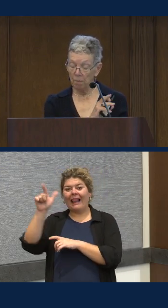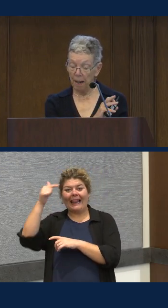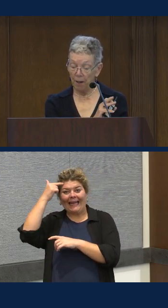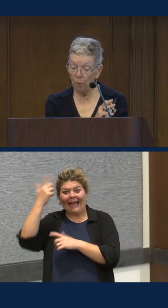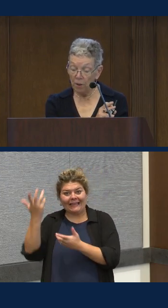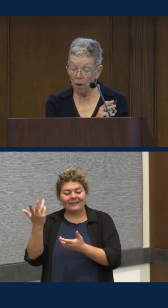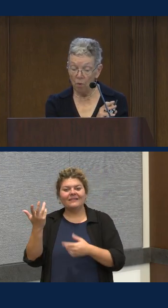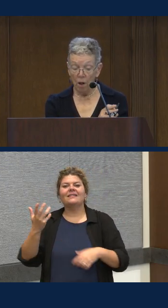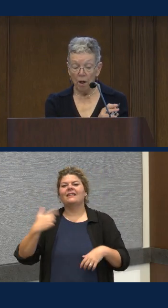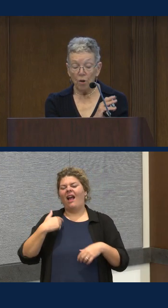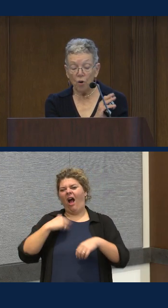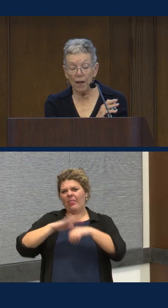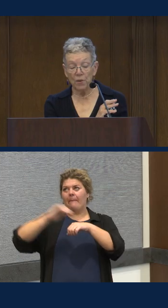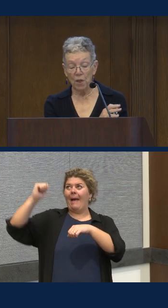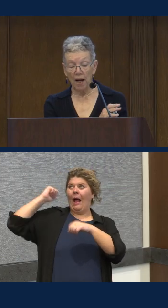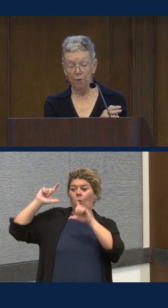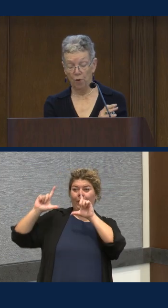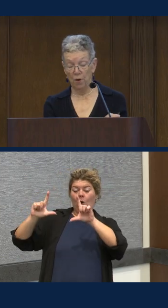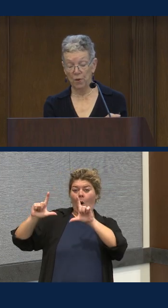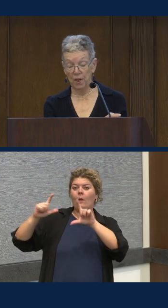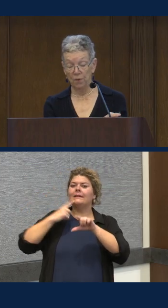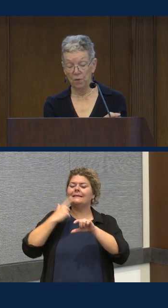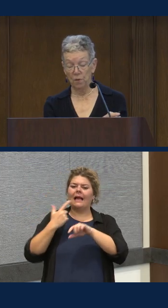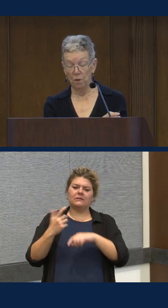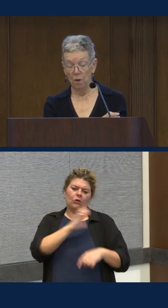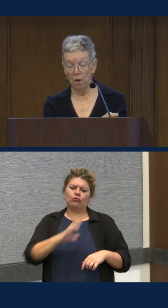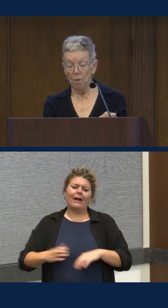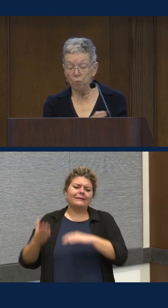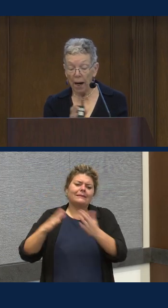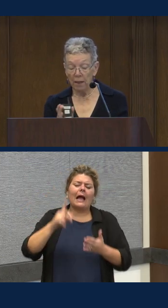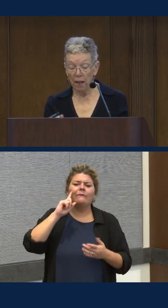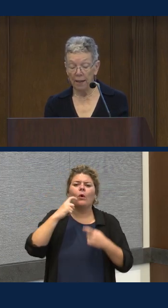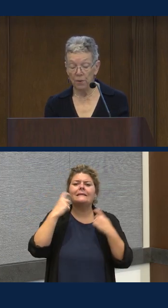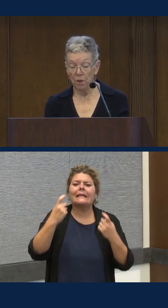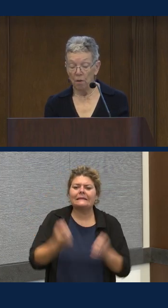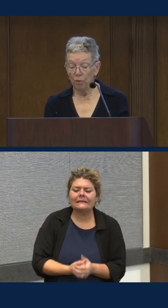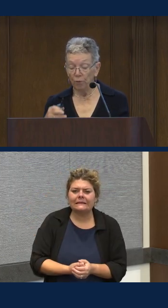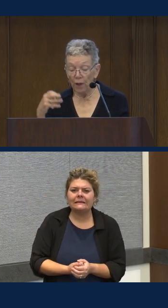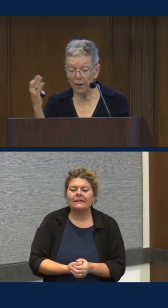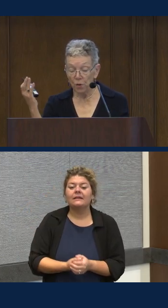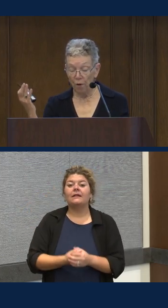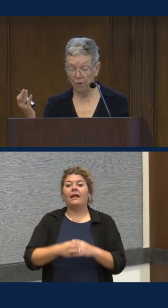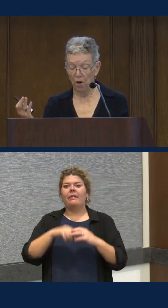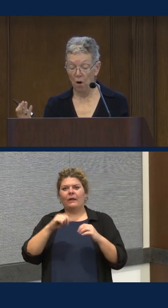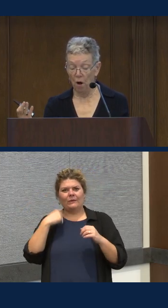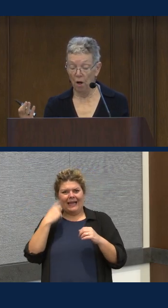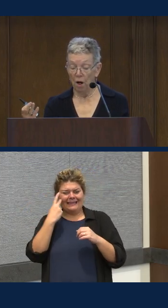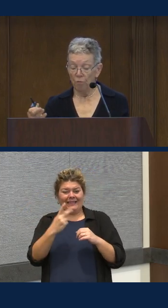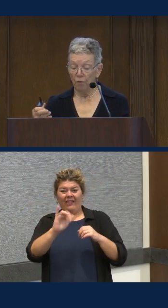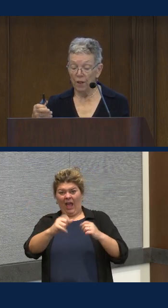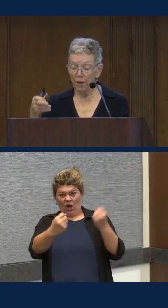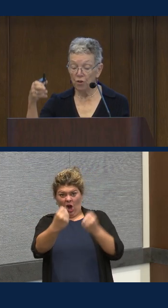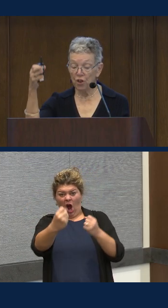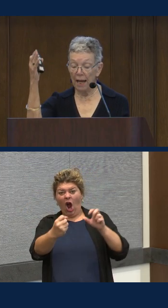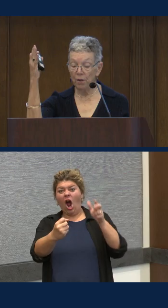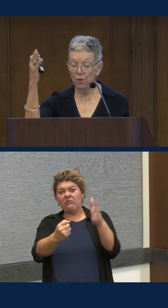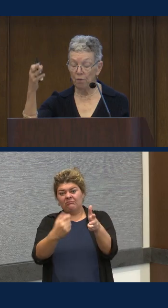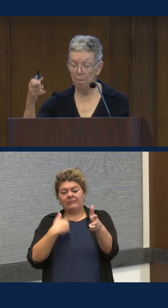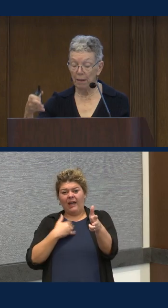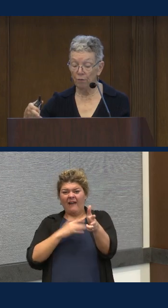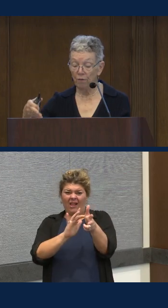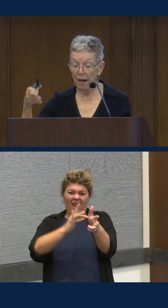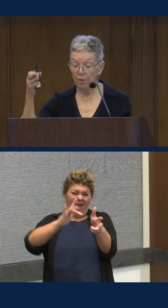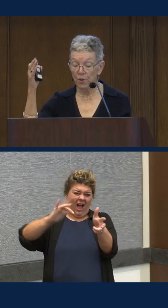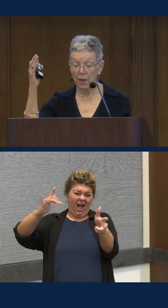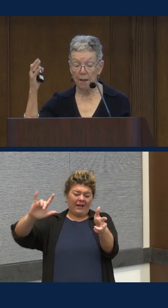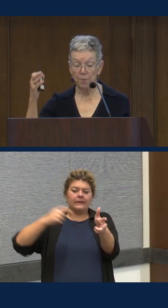onto the back window, Christ died for our sins. Bright lights reflects off the car, revealing shadows of